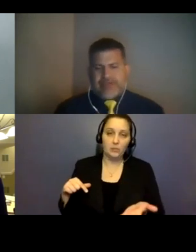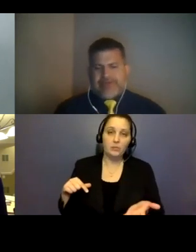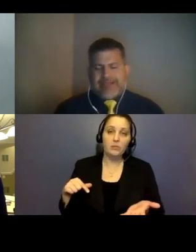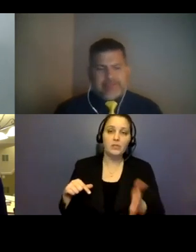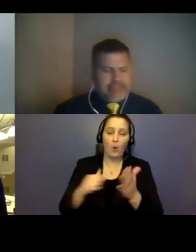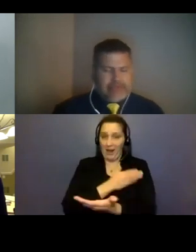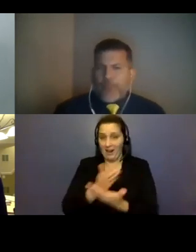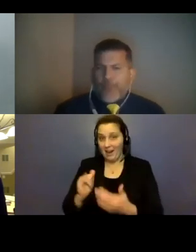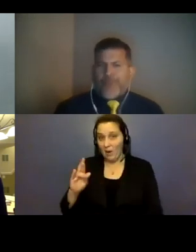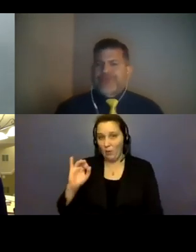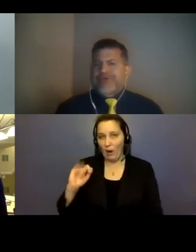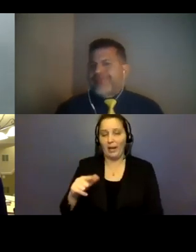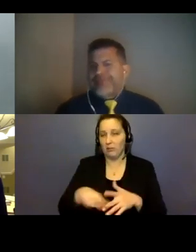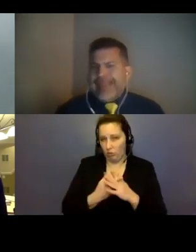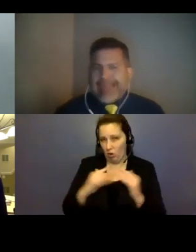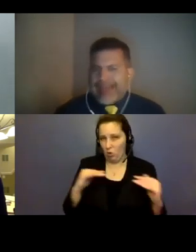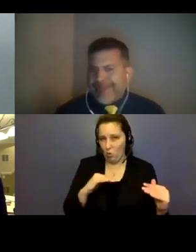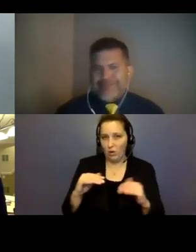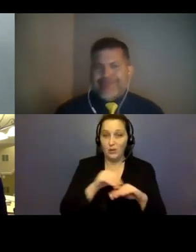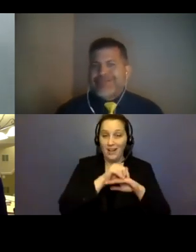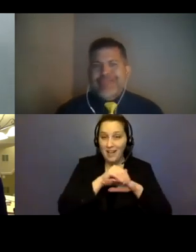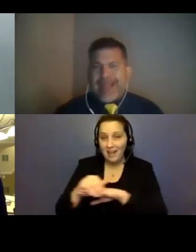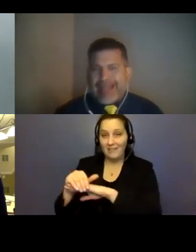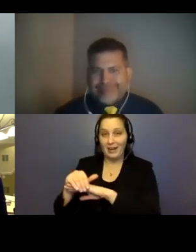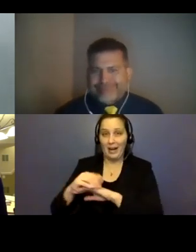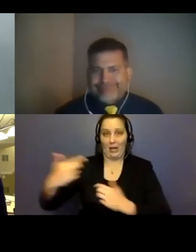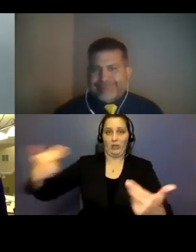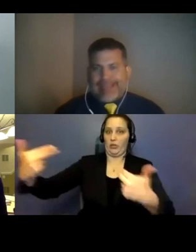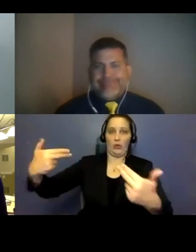to Iraq in the beginning of the war, so every night I was being shot at.